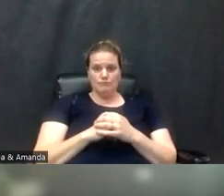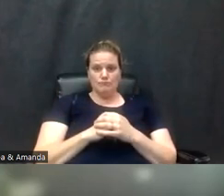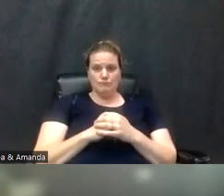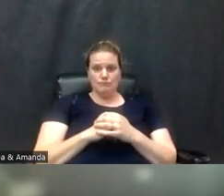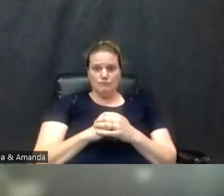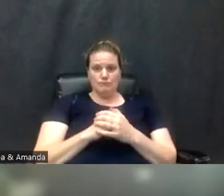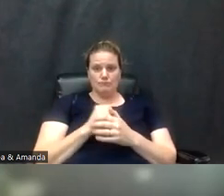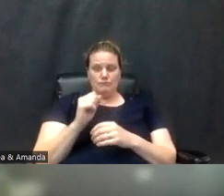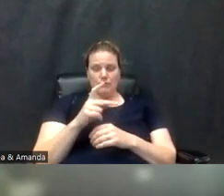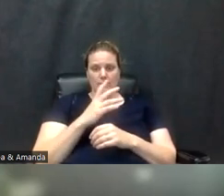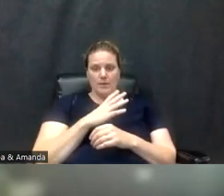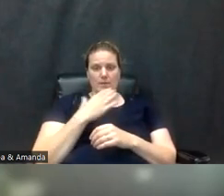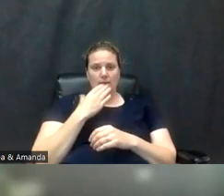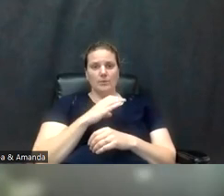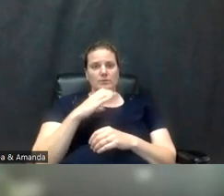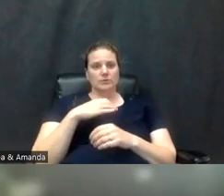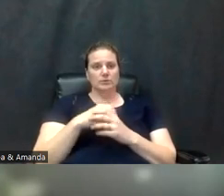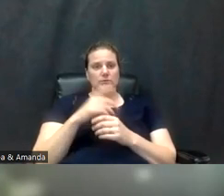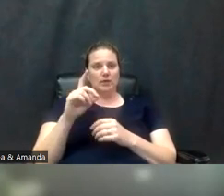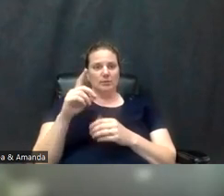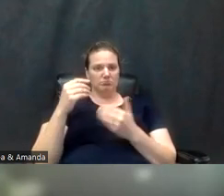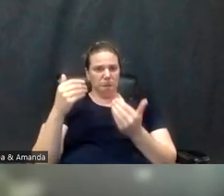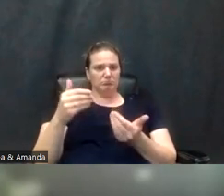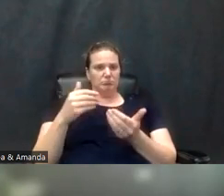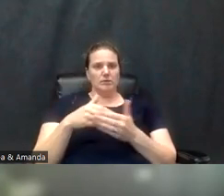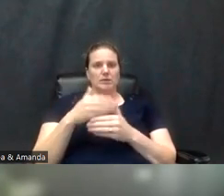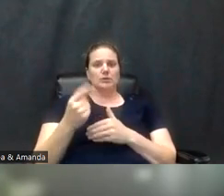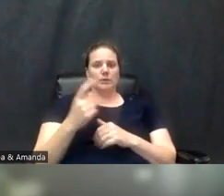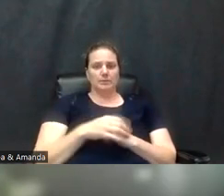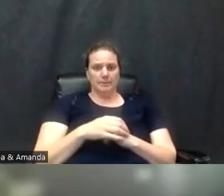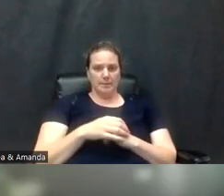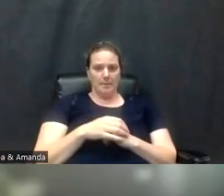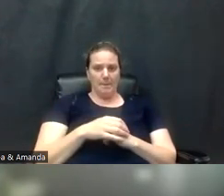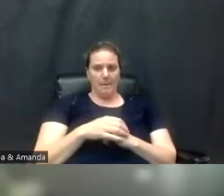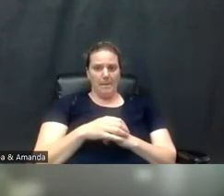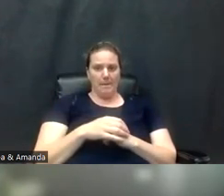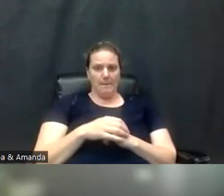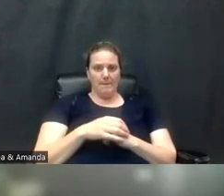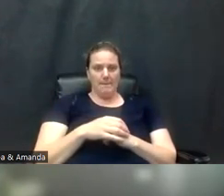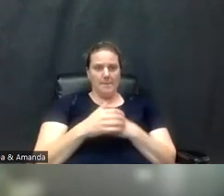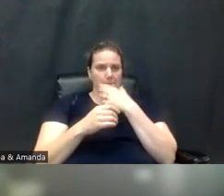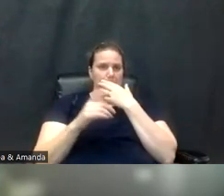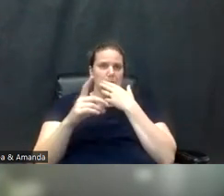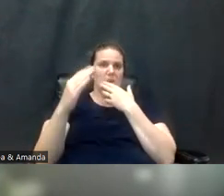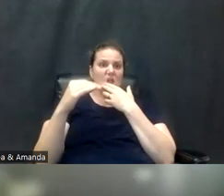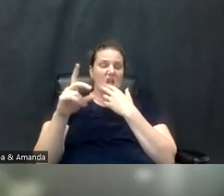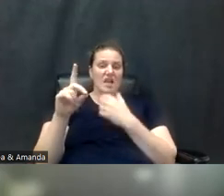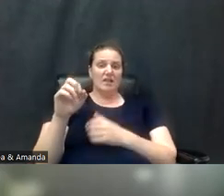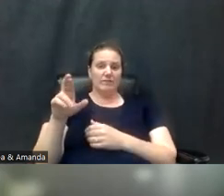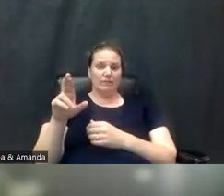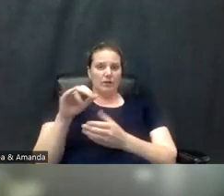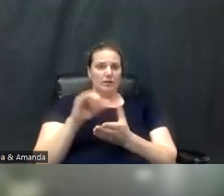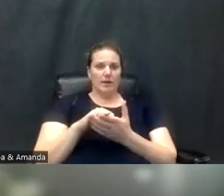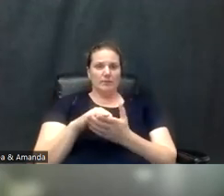Okay, thank you, Commissioner. David, you can continue with the next one. Okay, so the next one I did was Denver, and that was